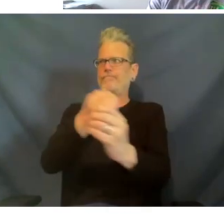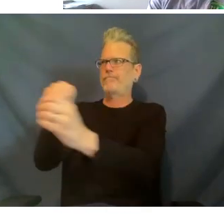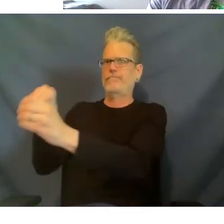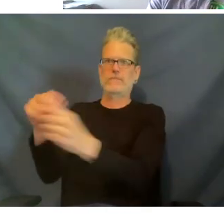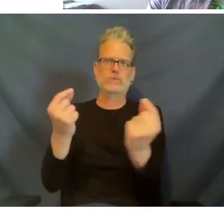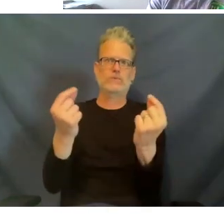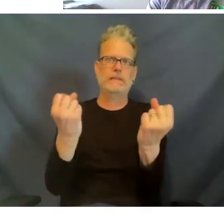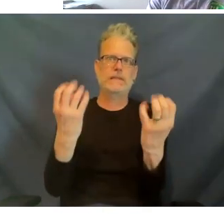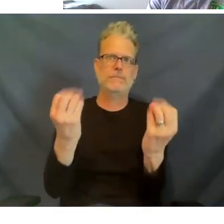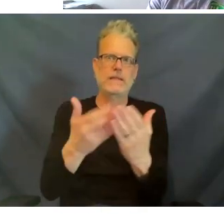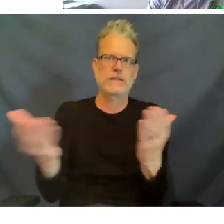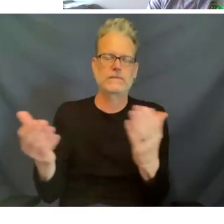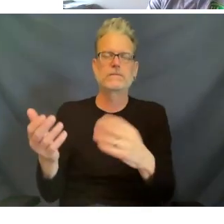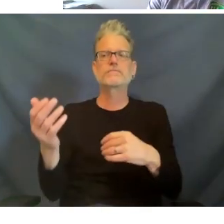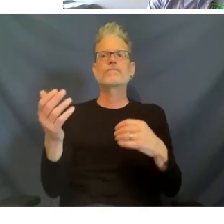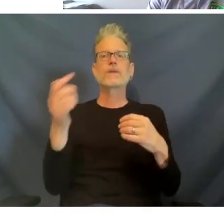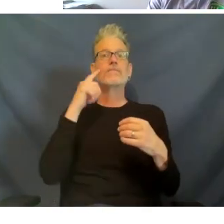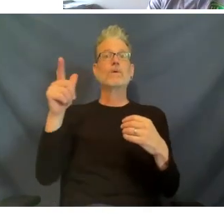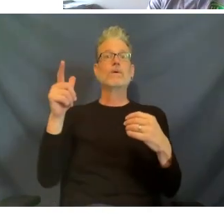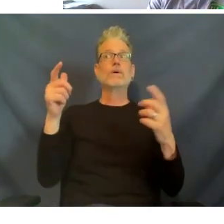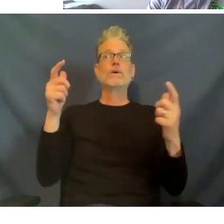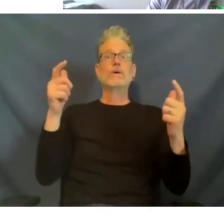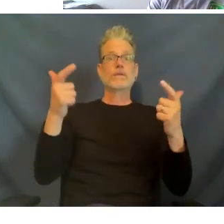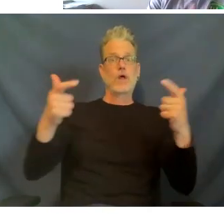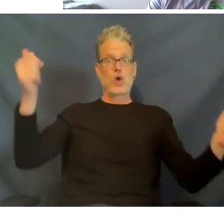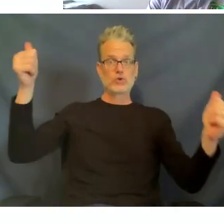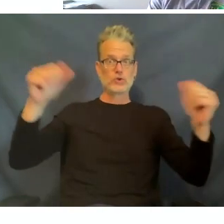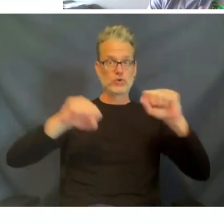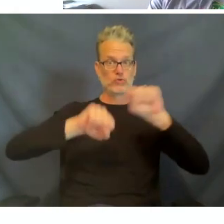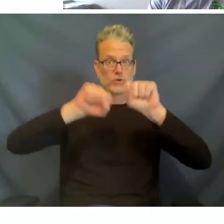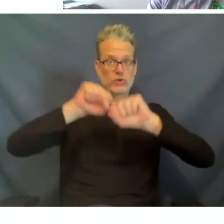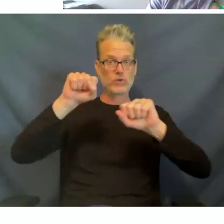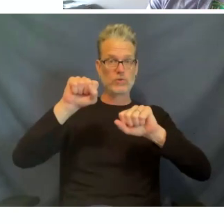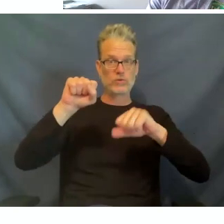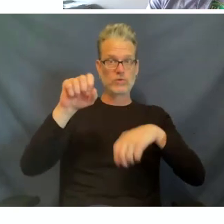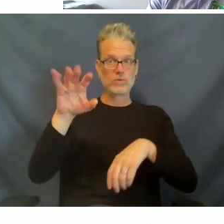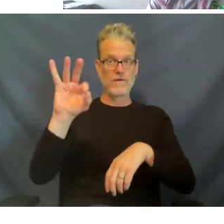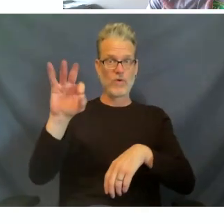make the larger structure of the Forest Service more clear,